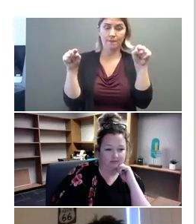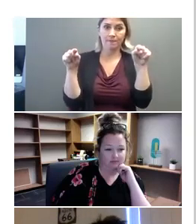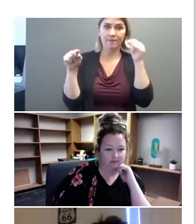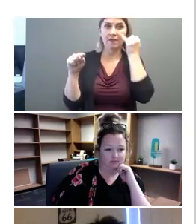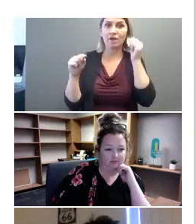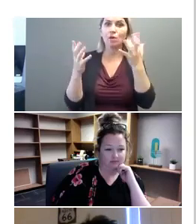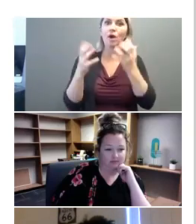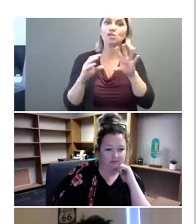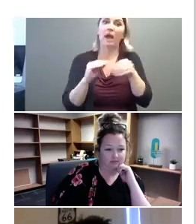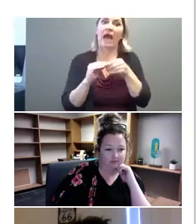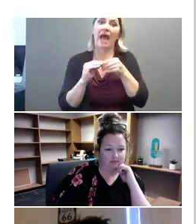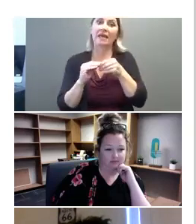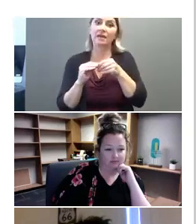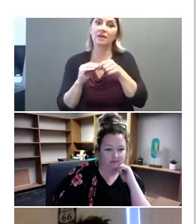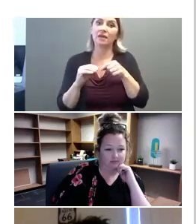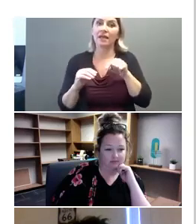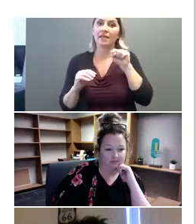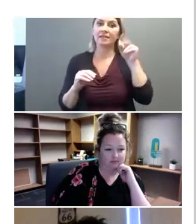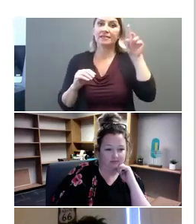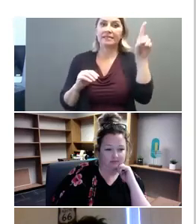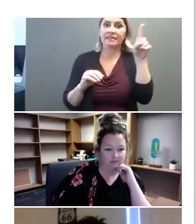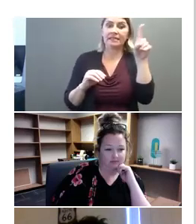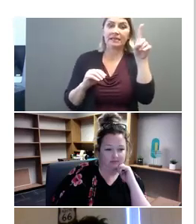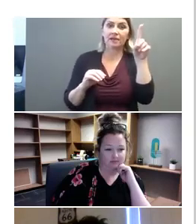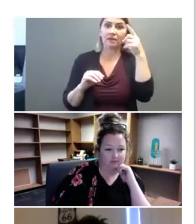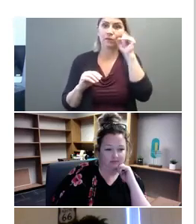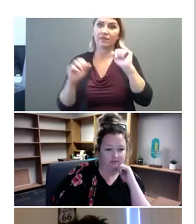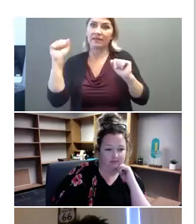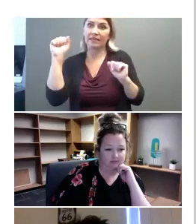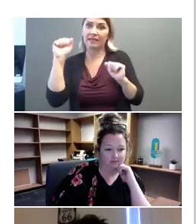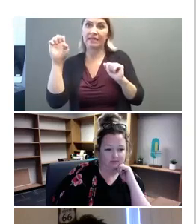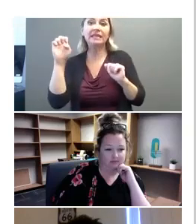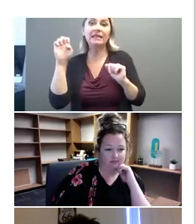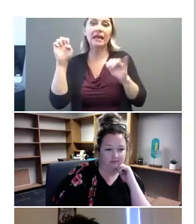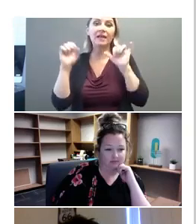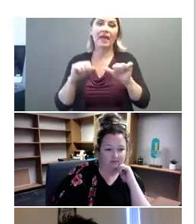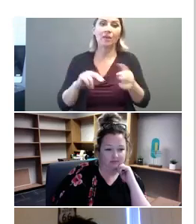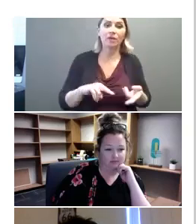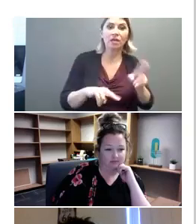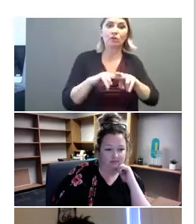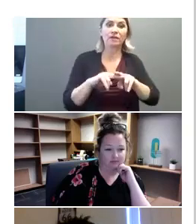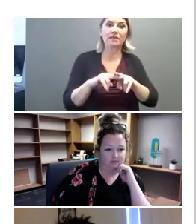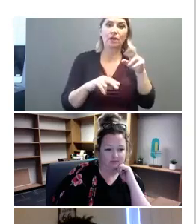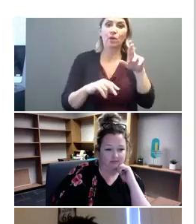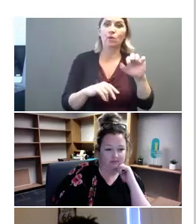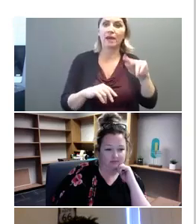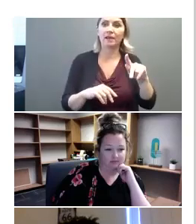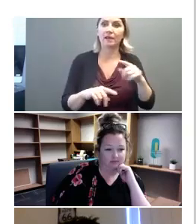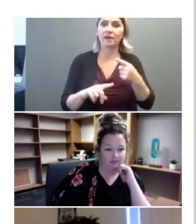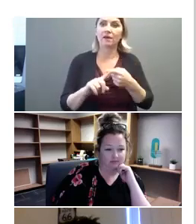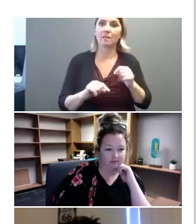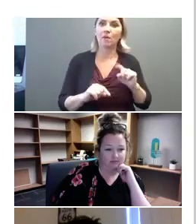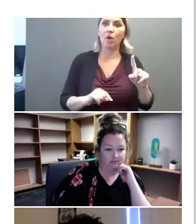want to add E as a child node to D, then this rank of D would increase from 1 to 2, because now we have this 2